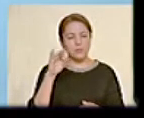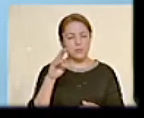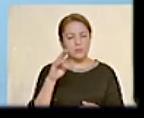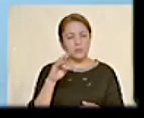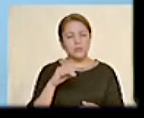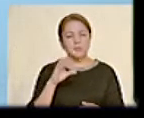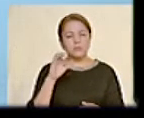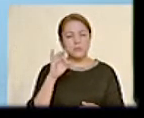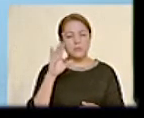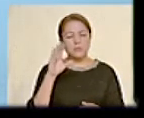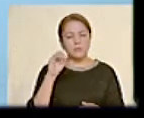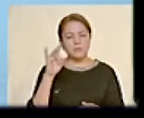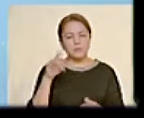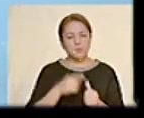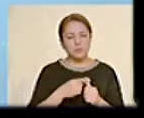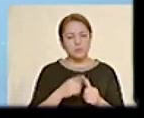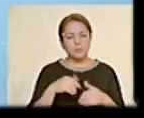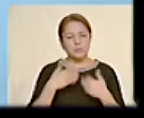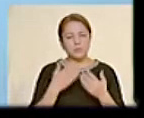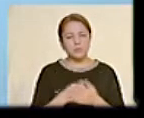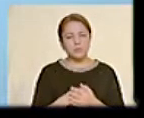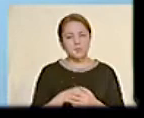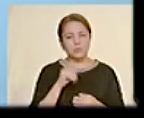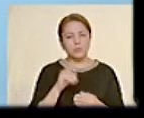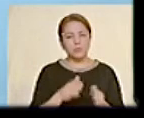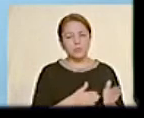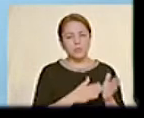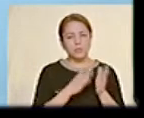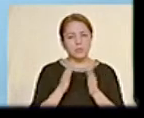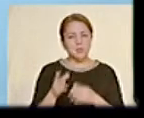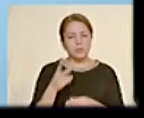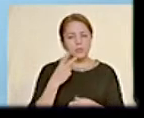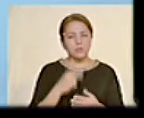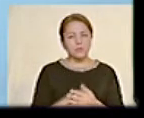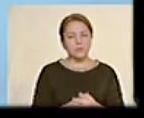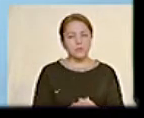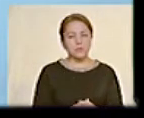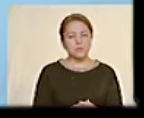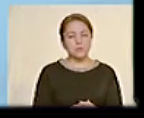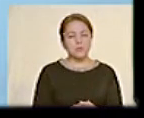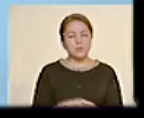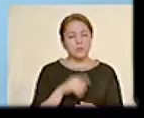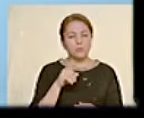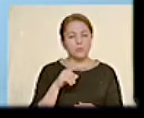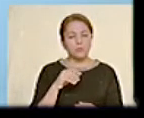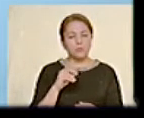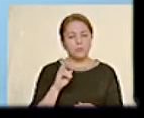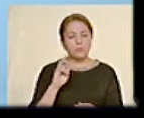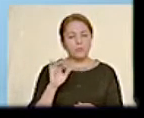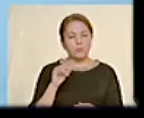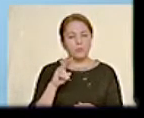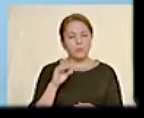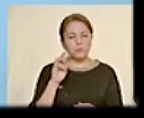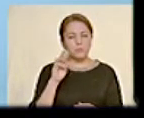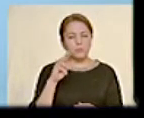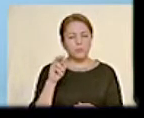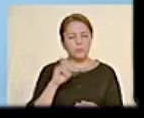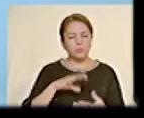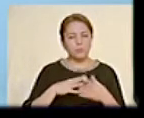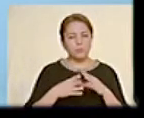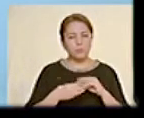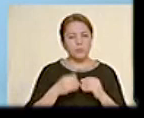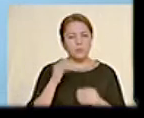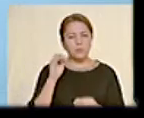keltirilgan. Demak, bundan keyingi tahlilga o'tadigan bo'lsak, keyingi bo'limimizda bizda umumiy